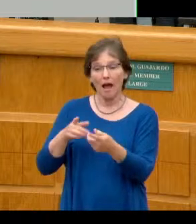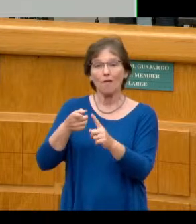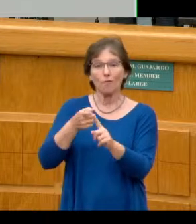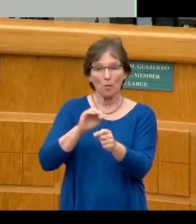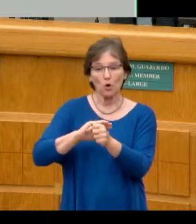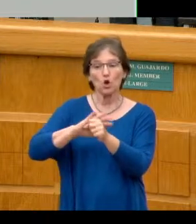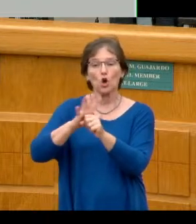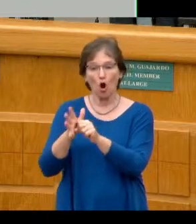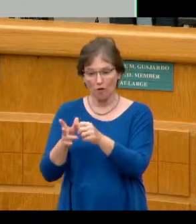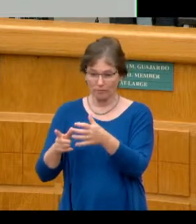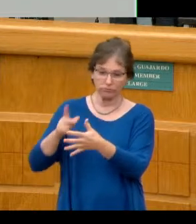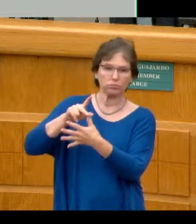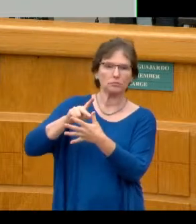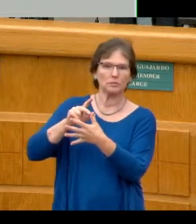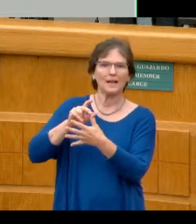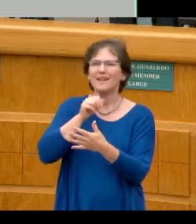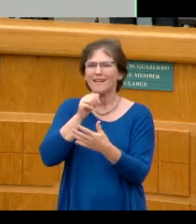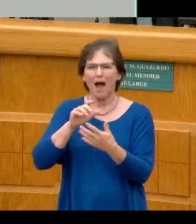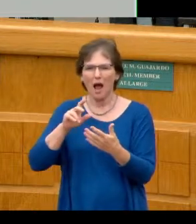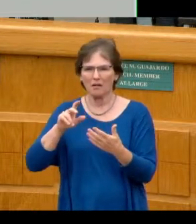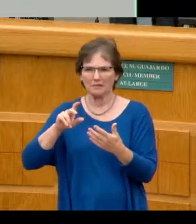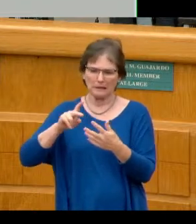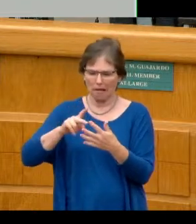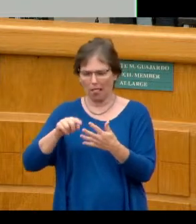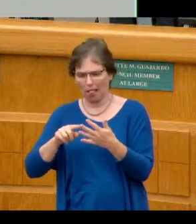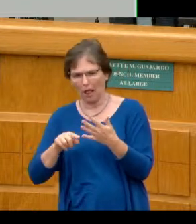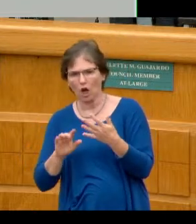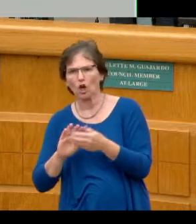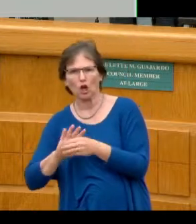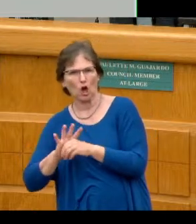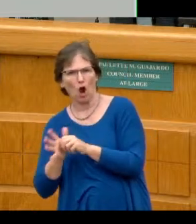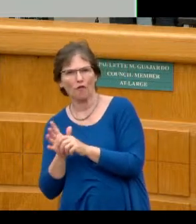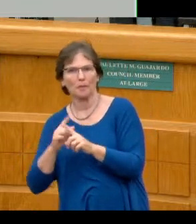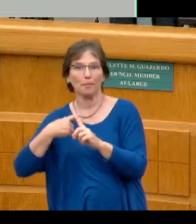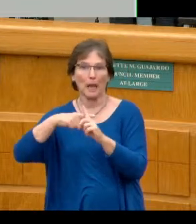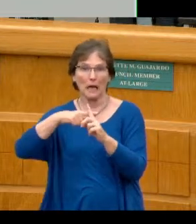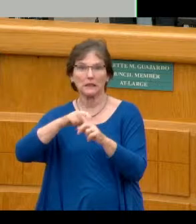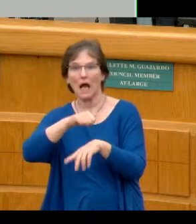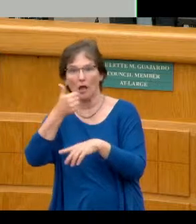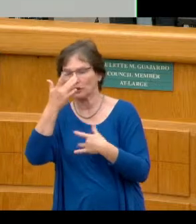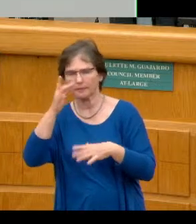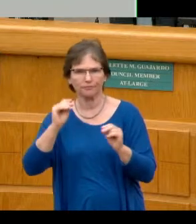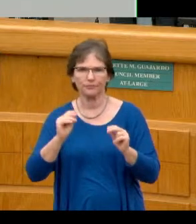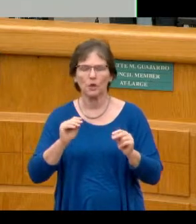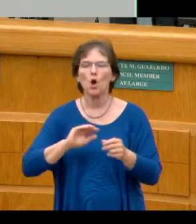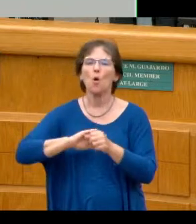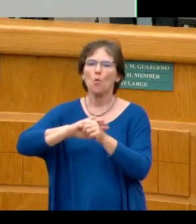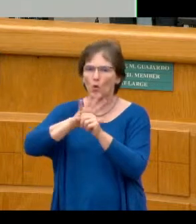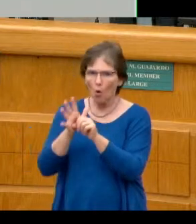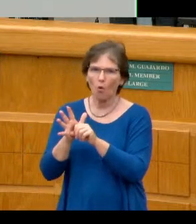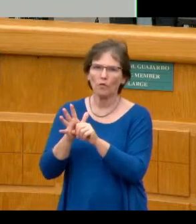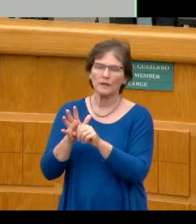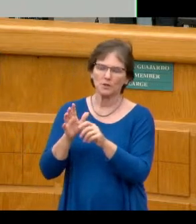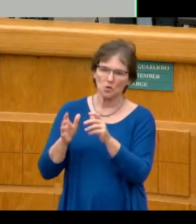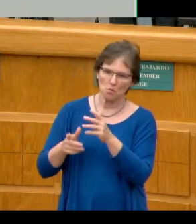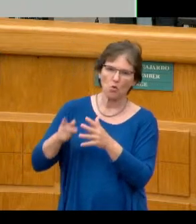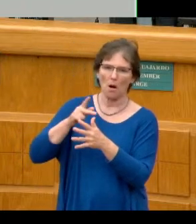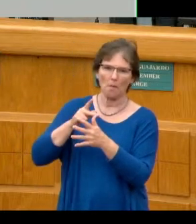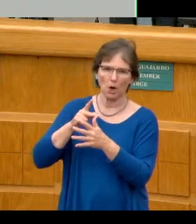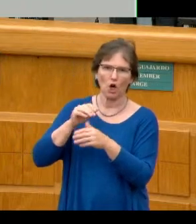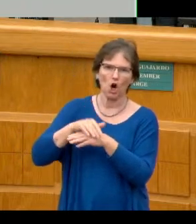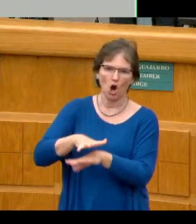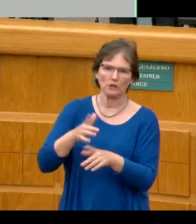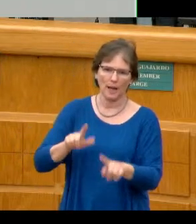up than go down. I want to remind everybody that these fatalities come from the state. They come from counting death certificates